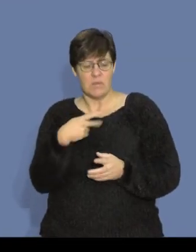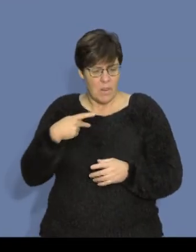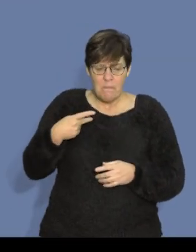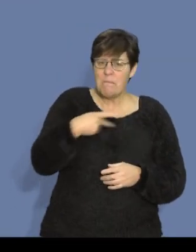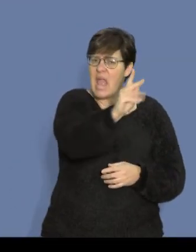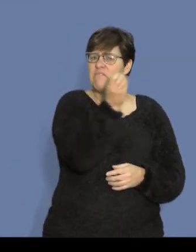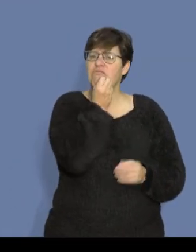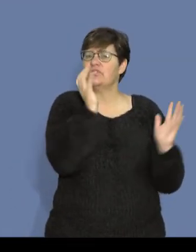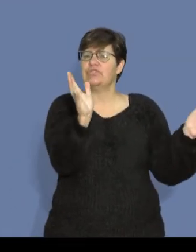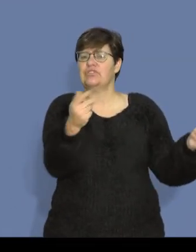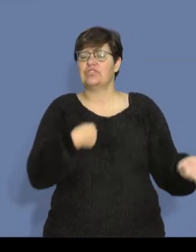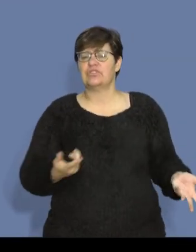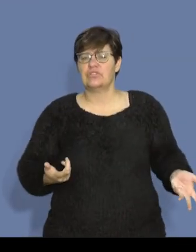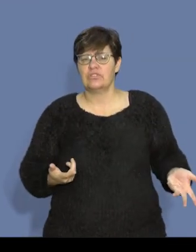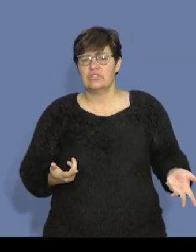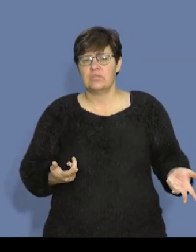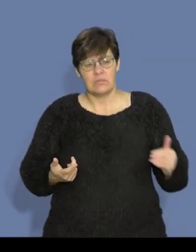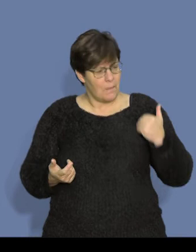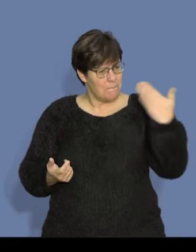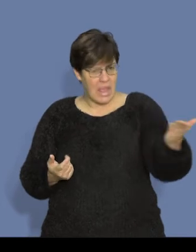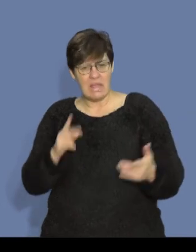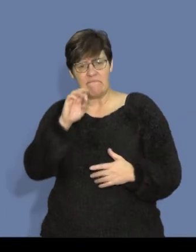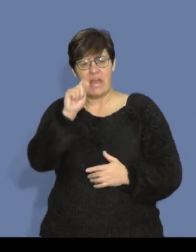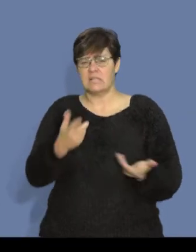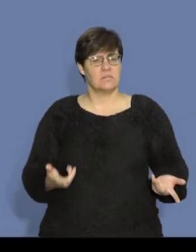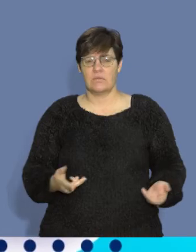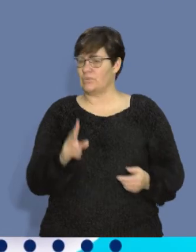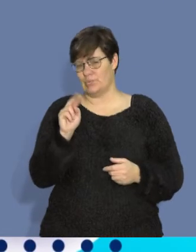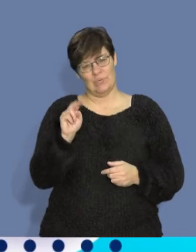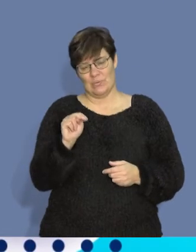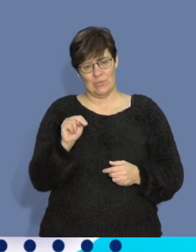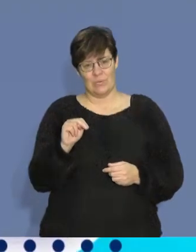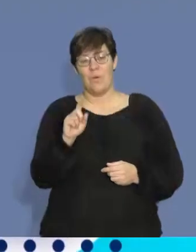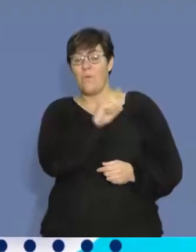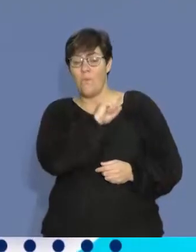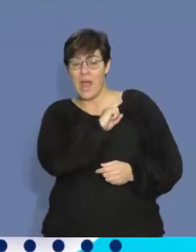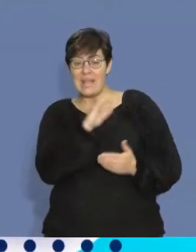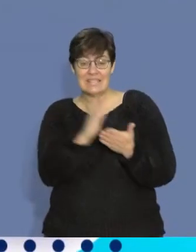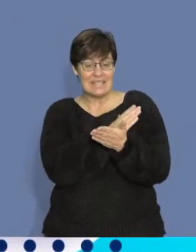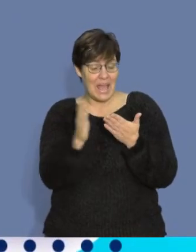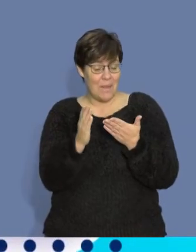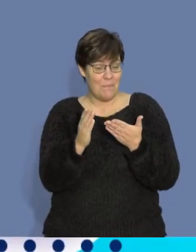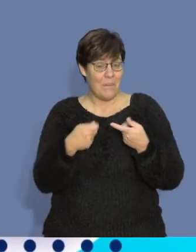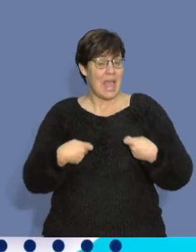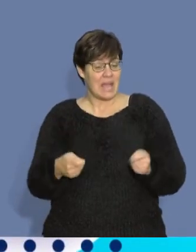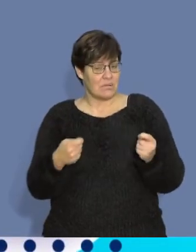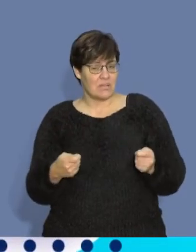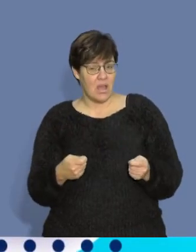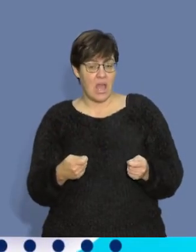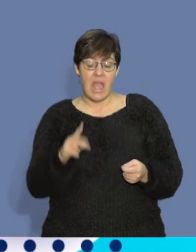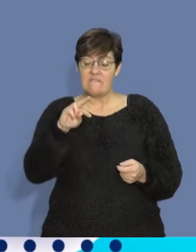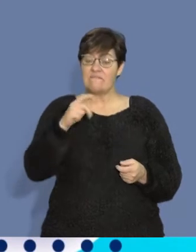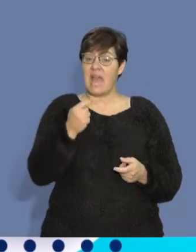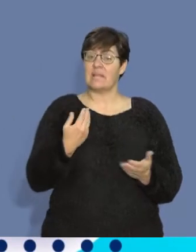I've paid for the refreshments. Surely I can claim back the VAT? No, there are certain expenses on which